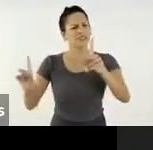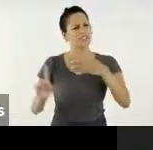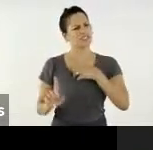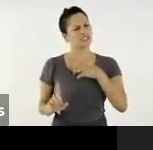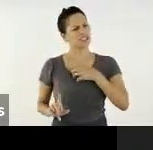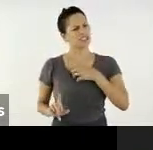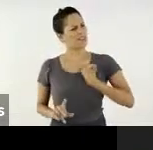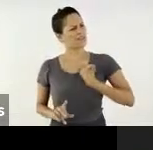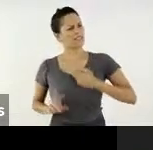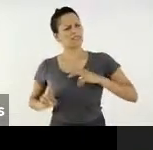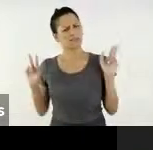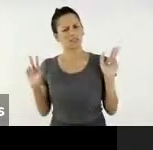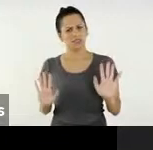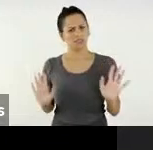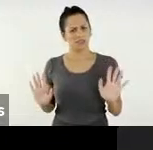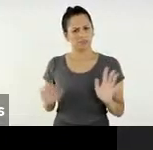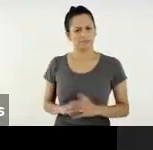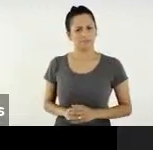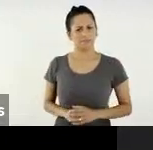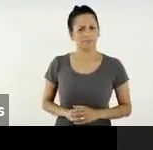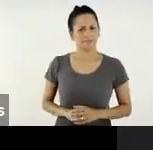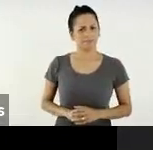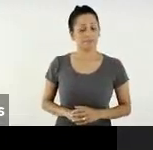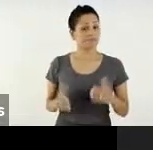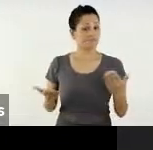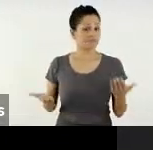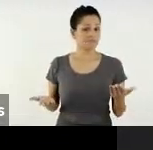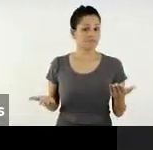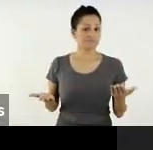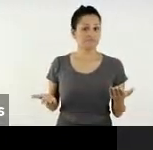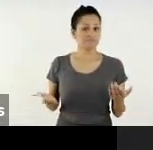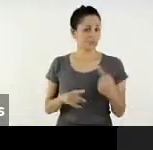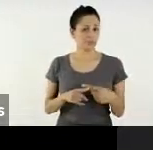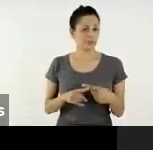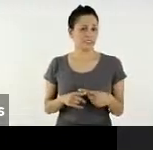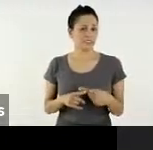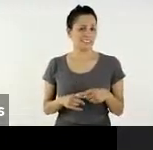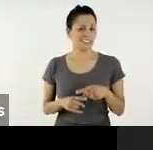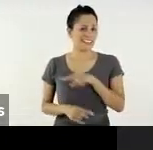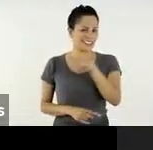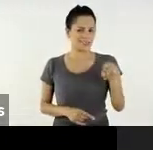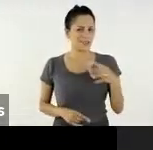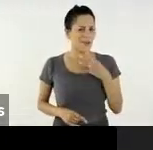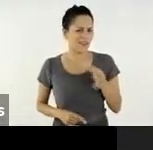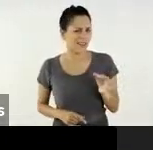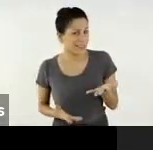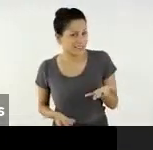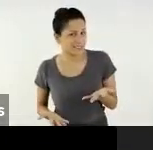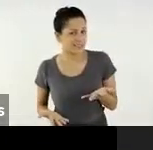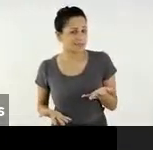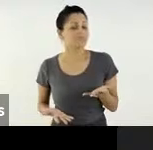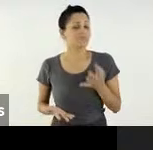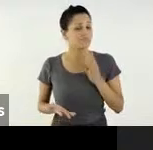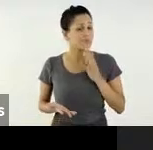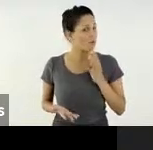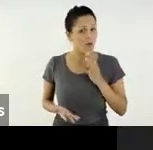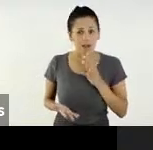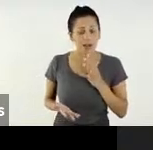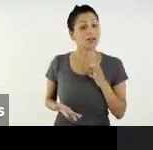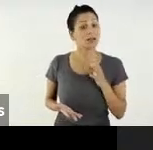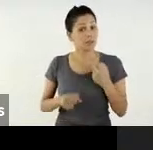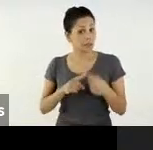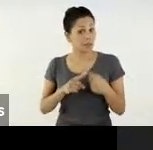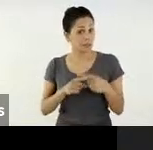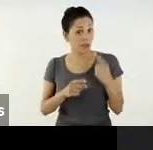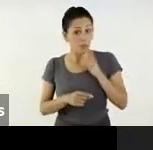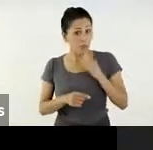be the result simply of that which they do not know. After all, these women, the women we're looking at here, didn't know,